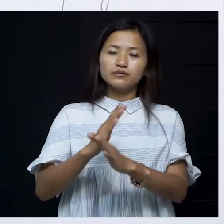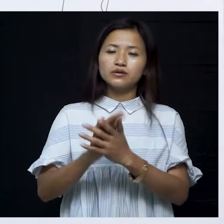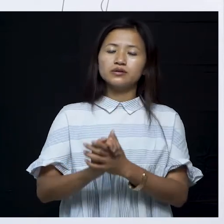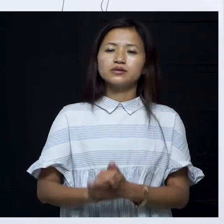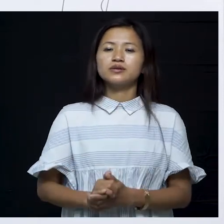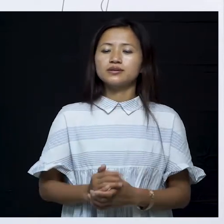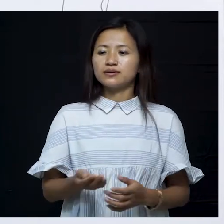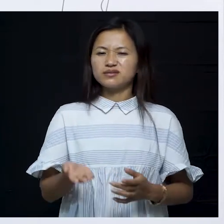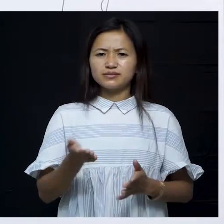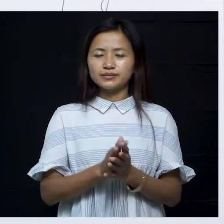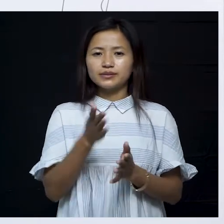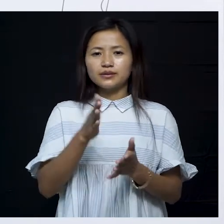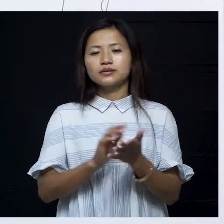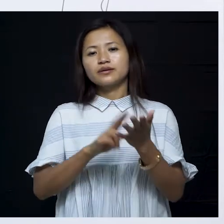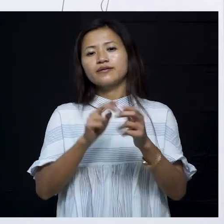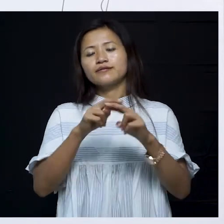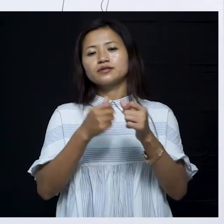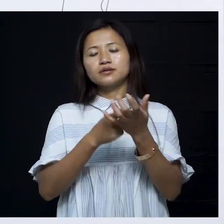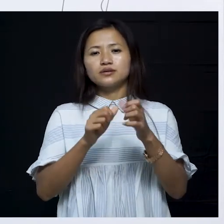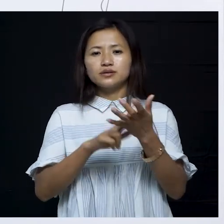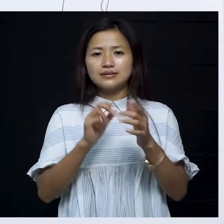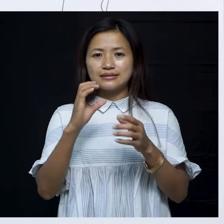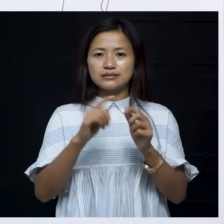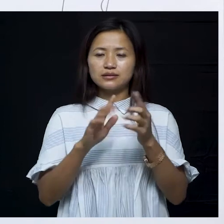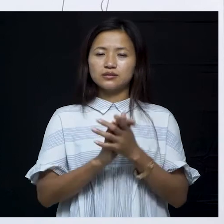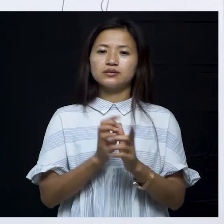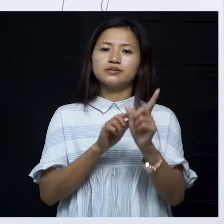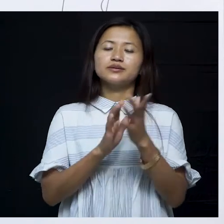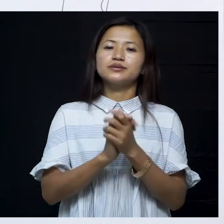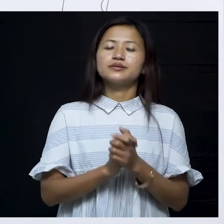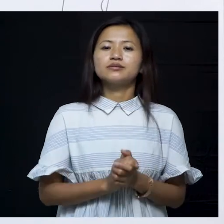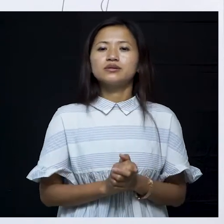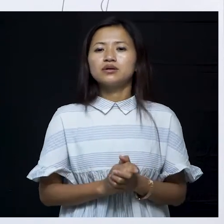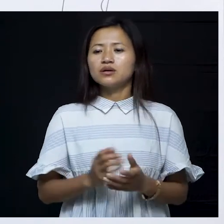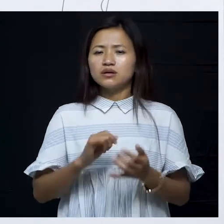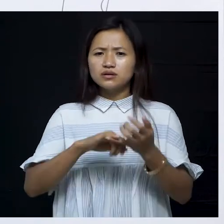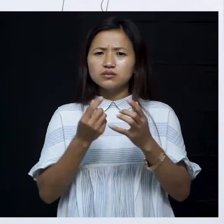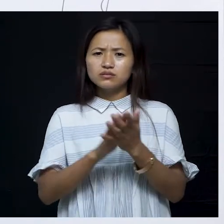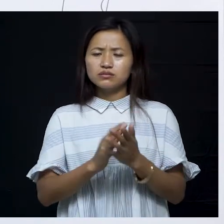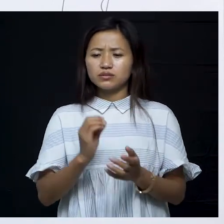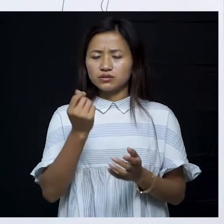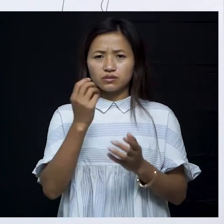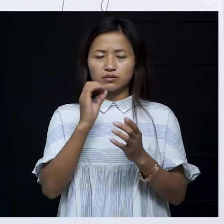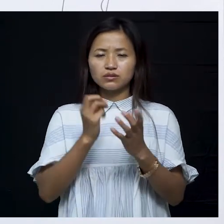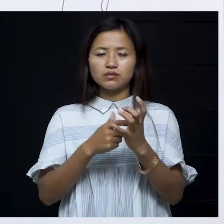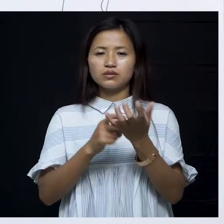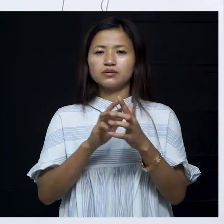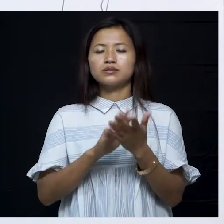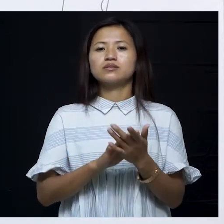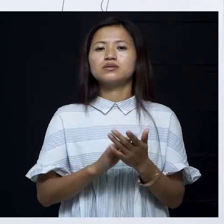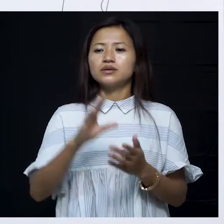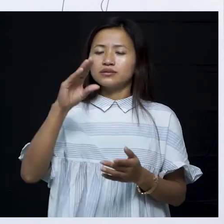unnecessary deficit financing. So sometimes there are too many surplus corns, and sometimes there are